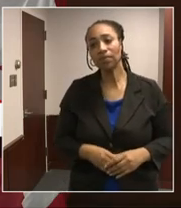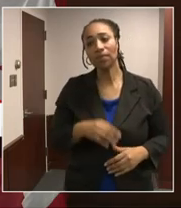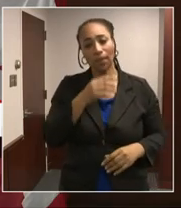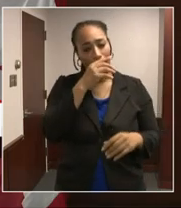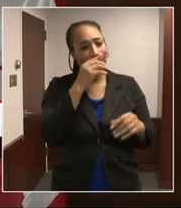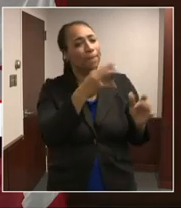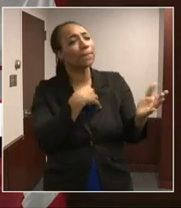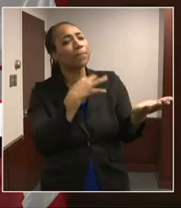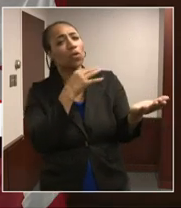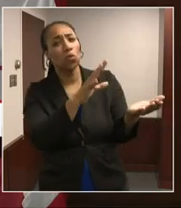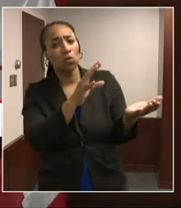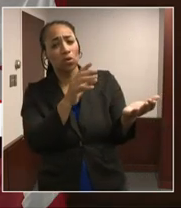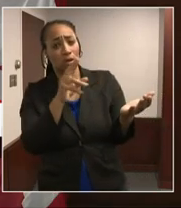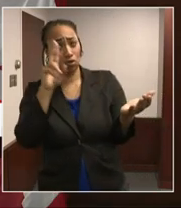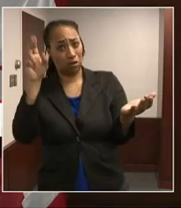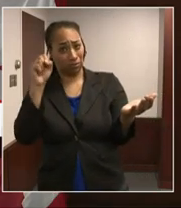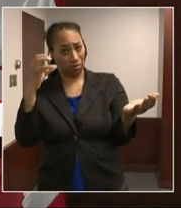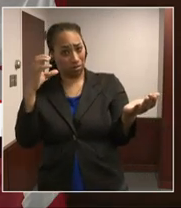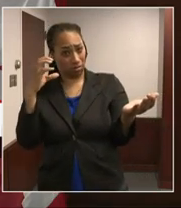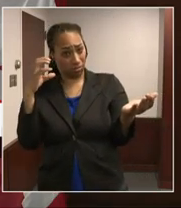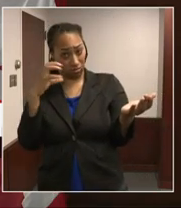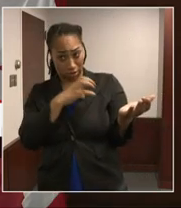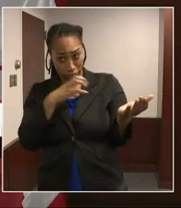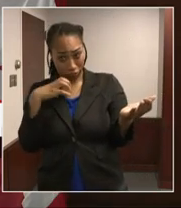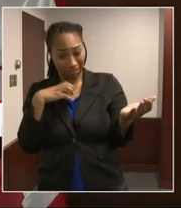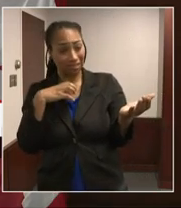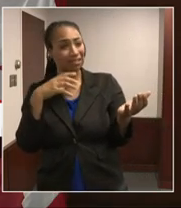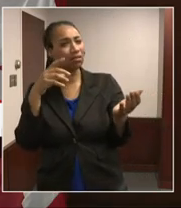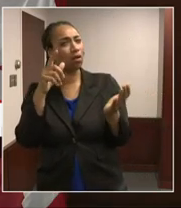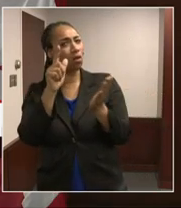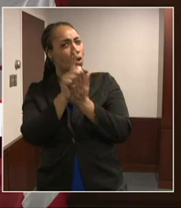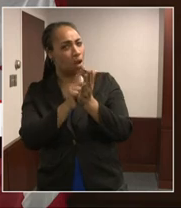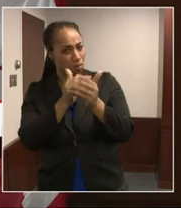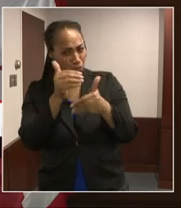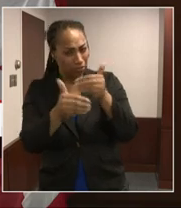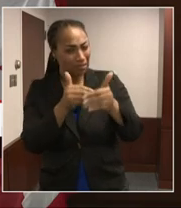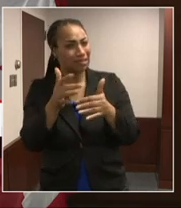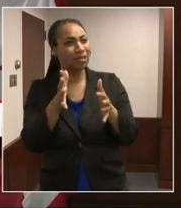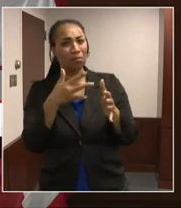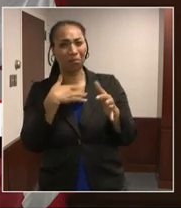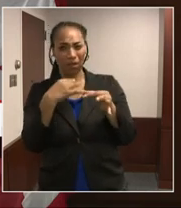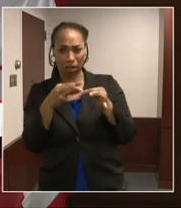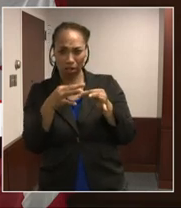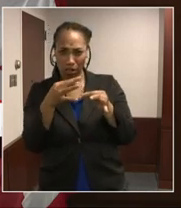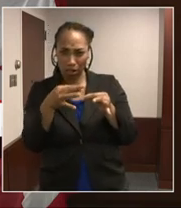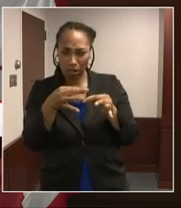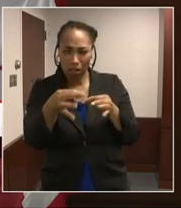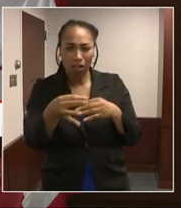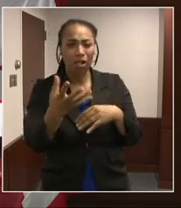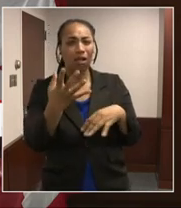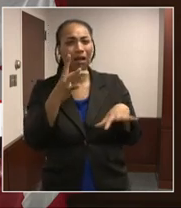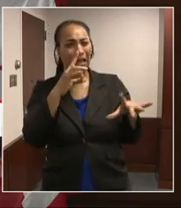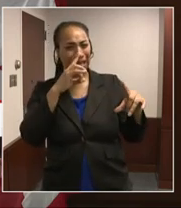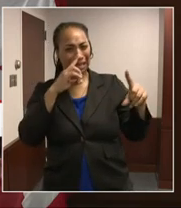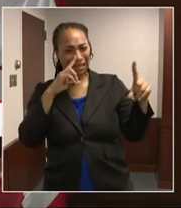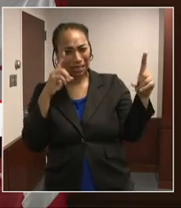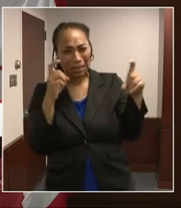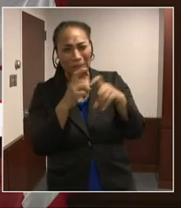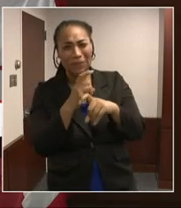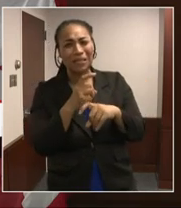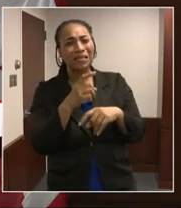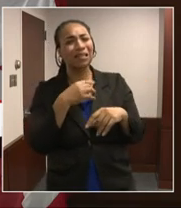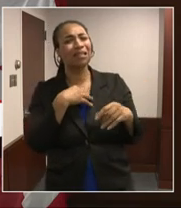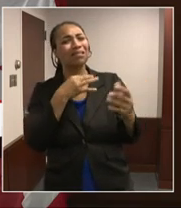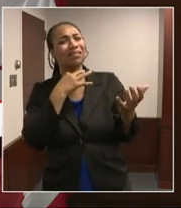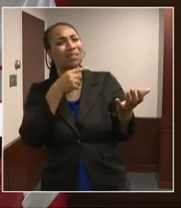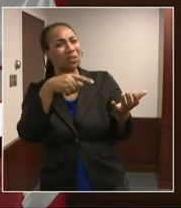process in Congress pushing through something like this. So if you could speak directly to residents, do you think that this is a true possibility? A